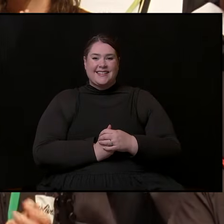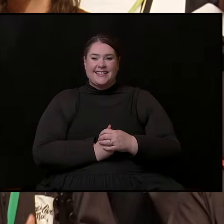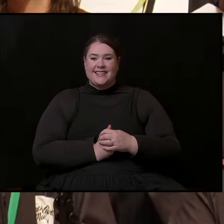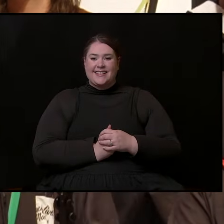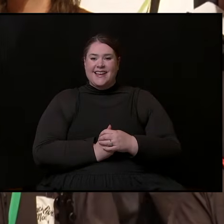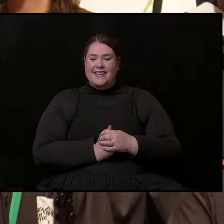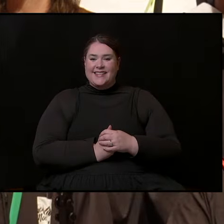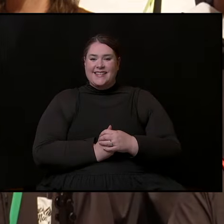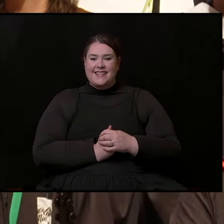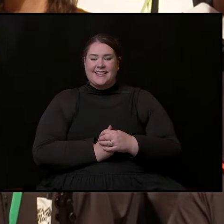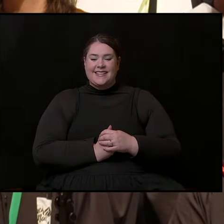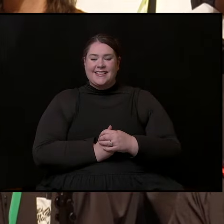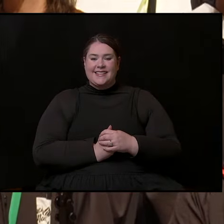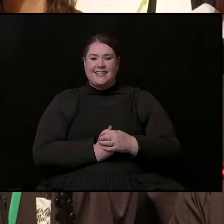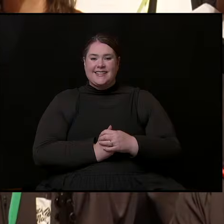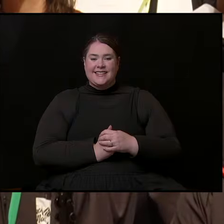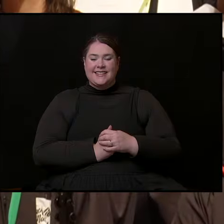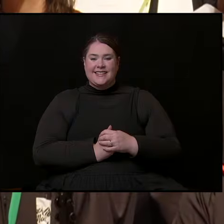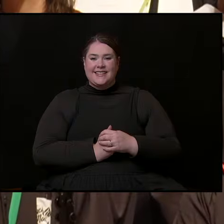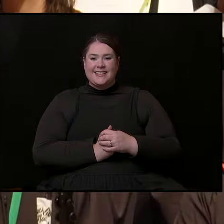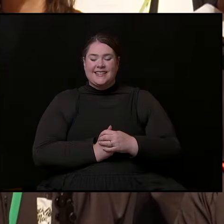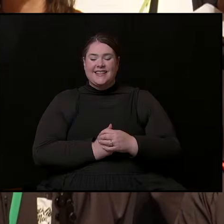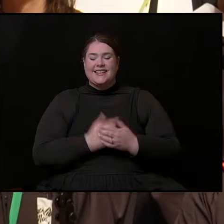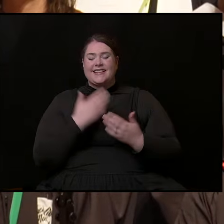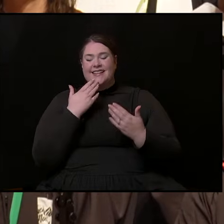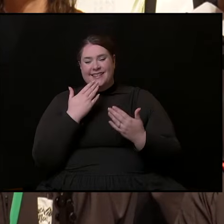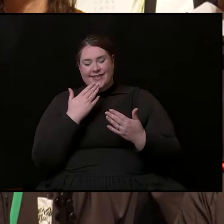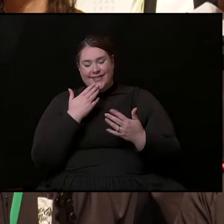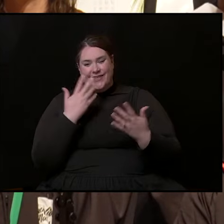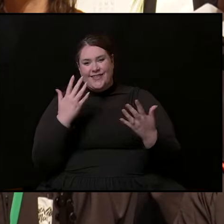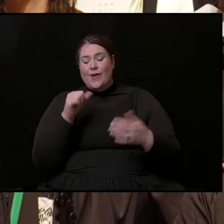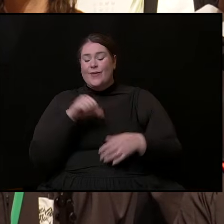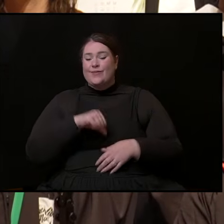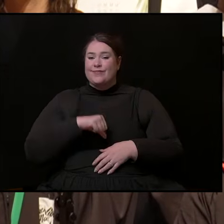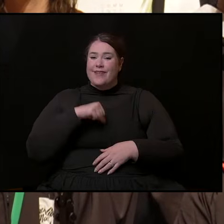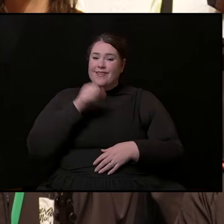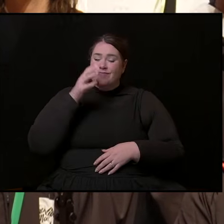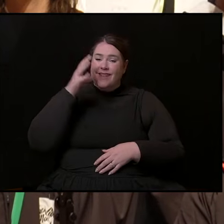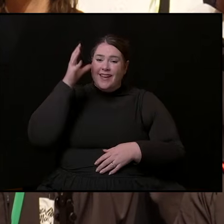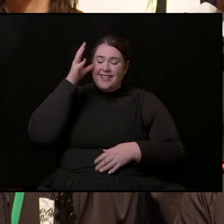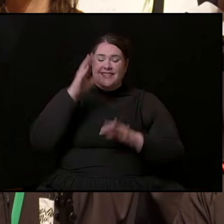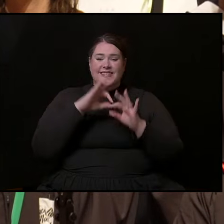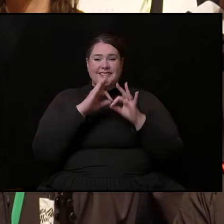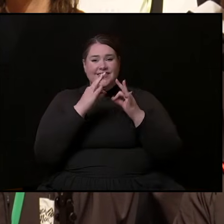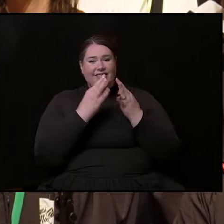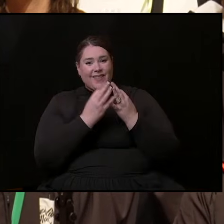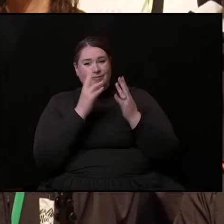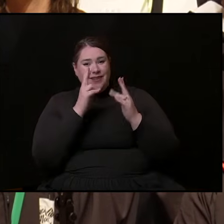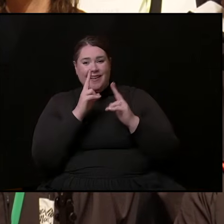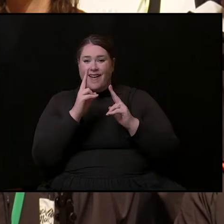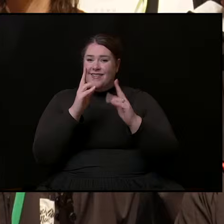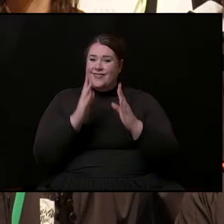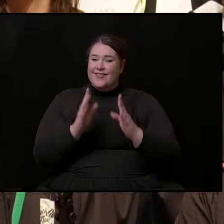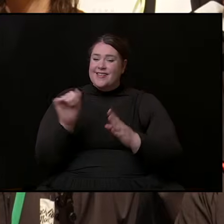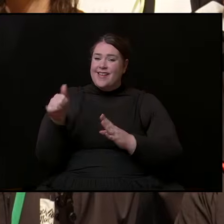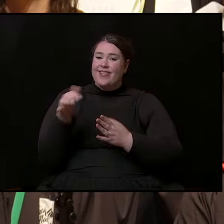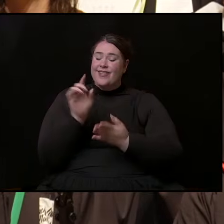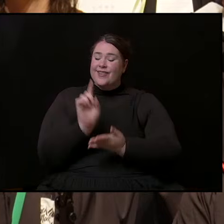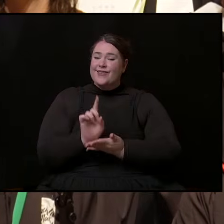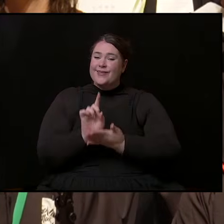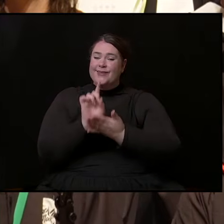thank you. So, proud parents, families, honorees, and other distinguished